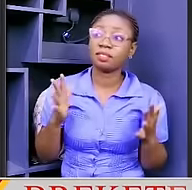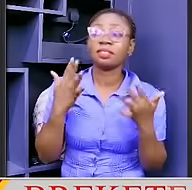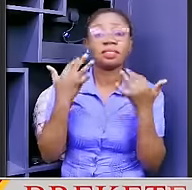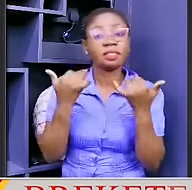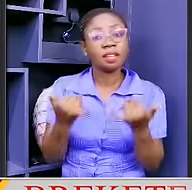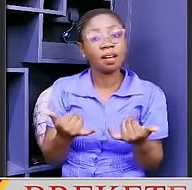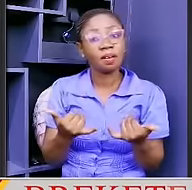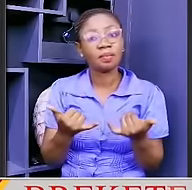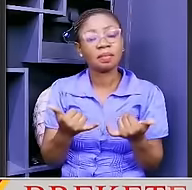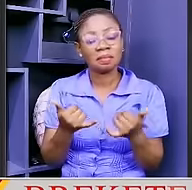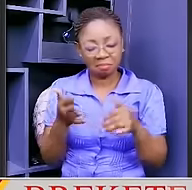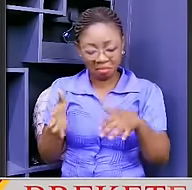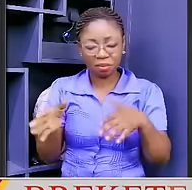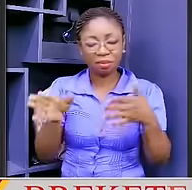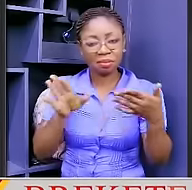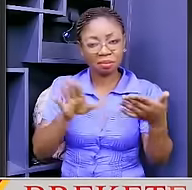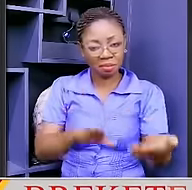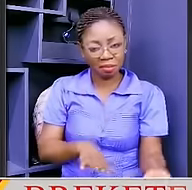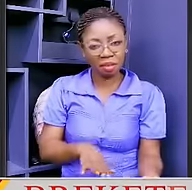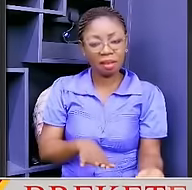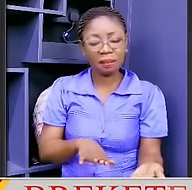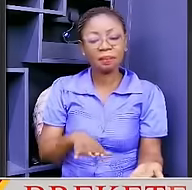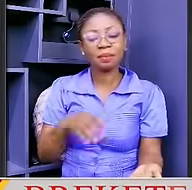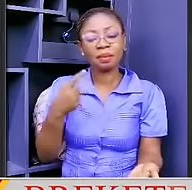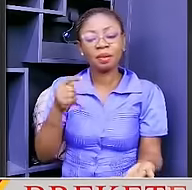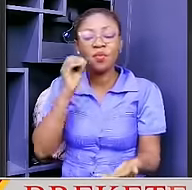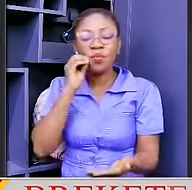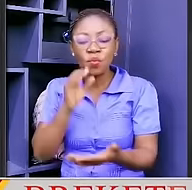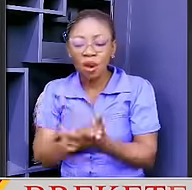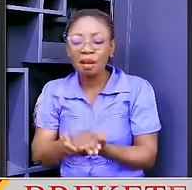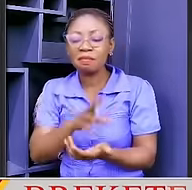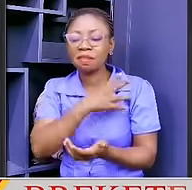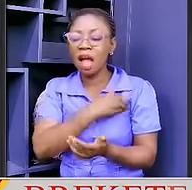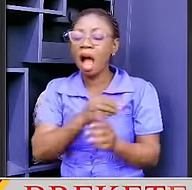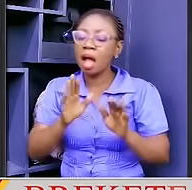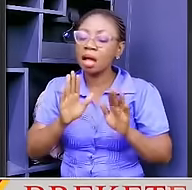Now, he don't die. His wife and children.